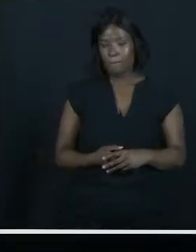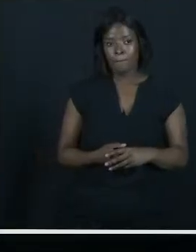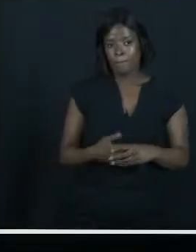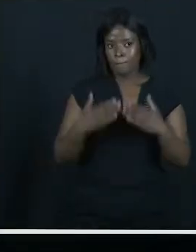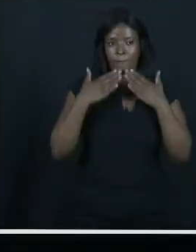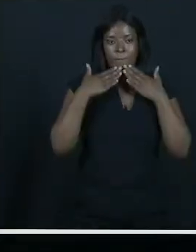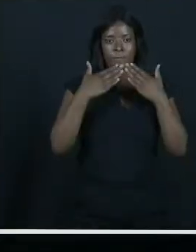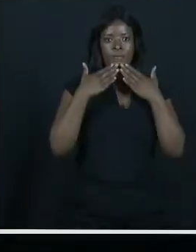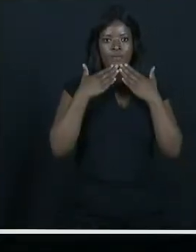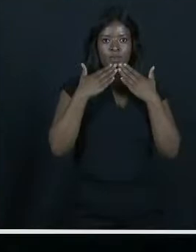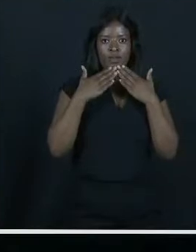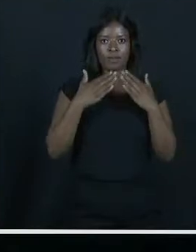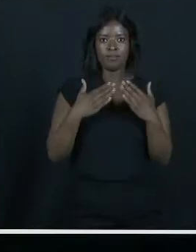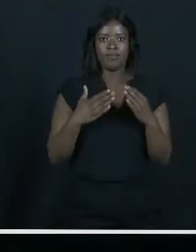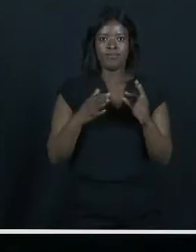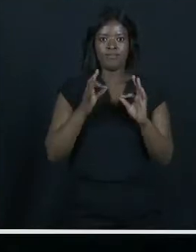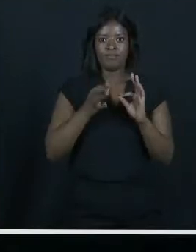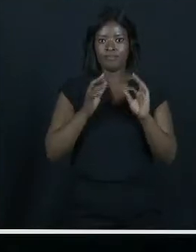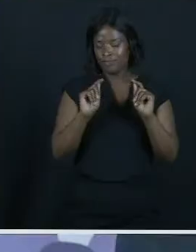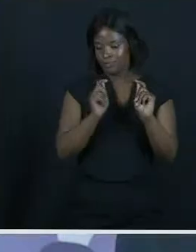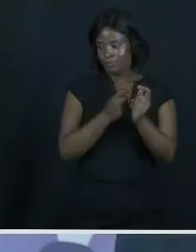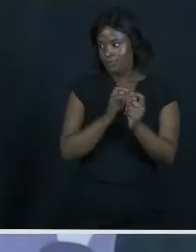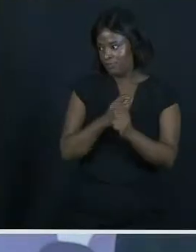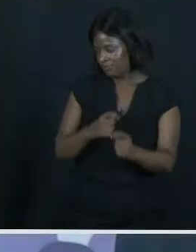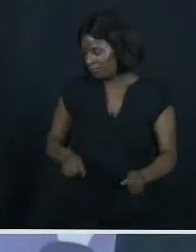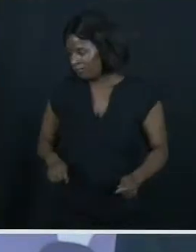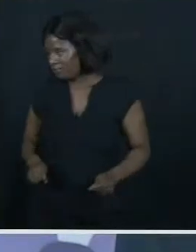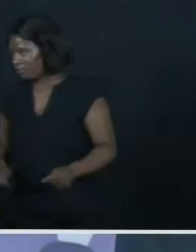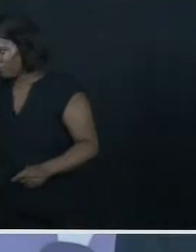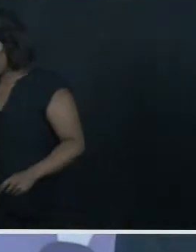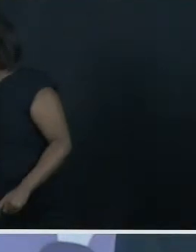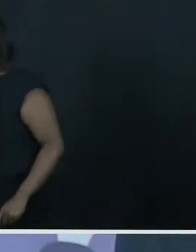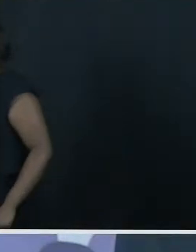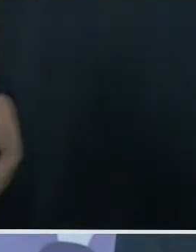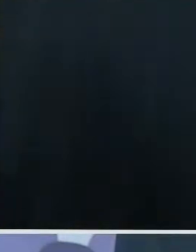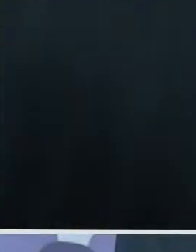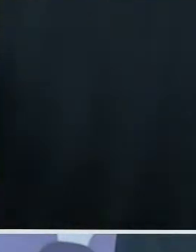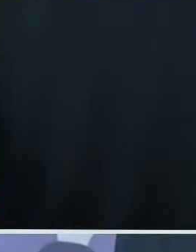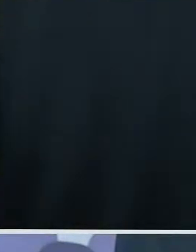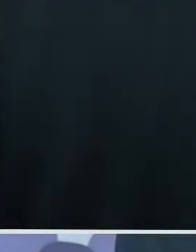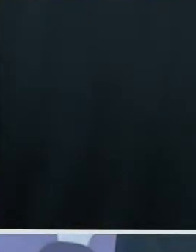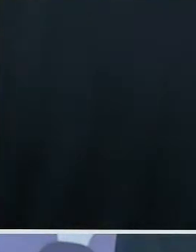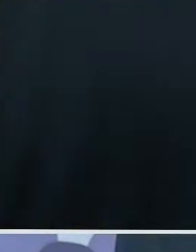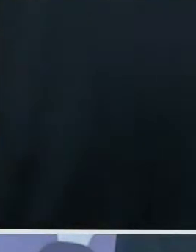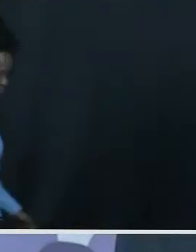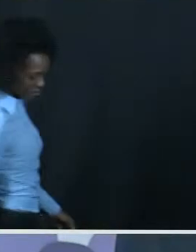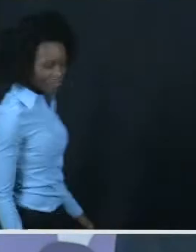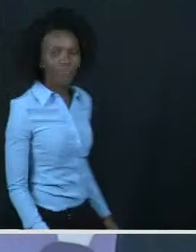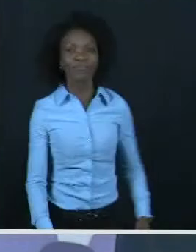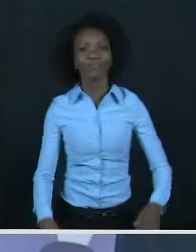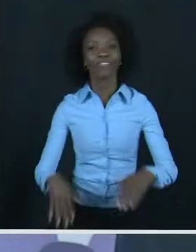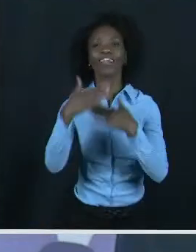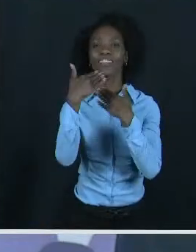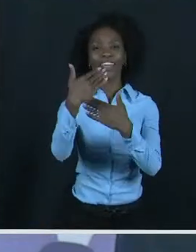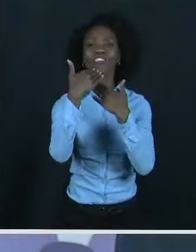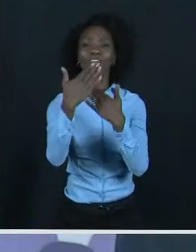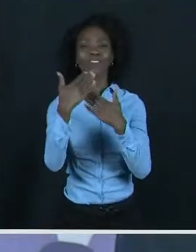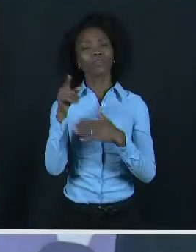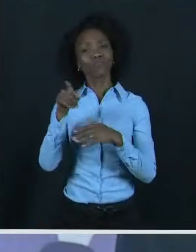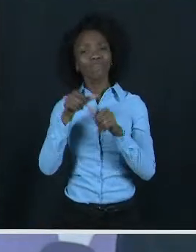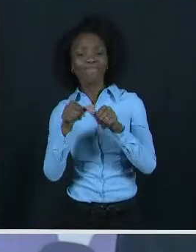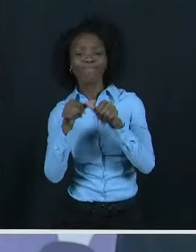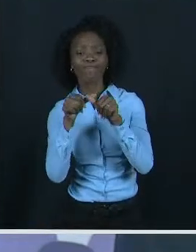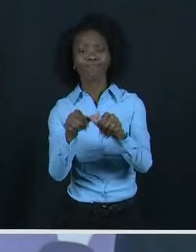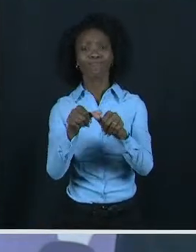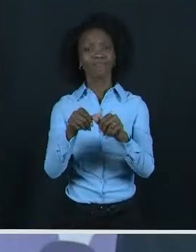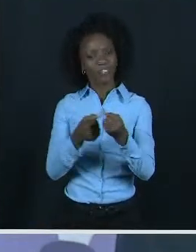Thank you very much for your continued support, to South Africa. And let's continue working together, particularly